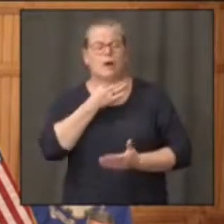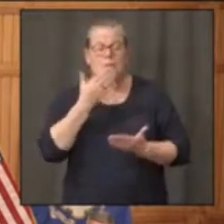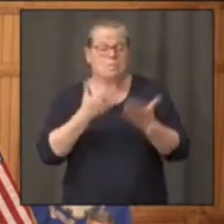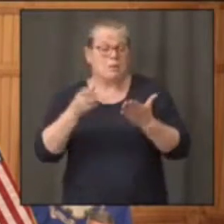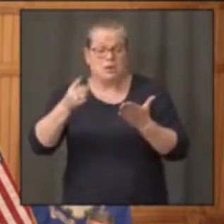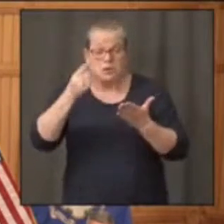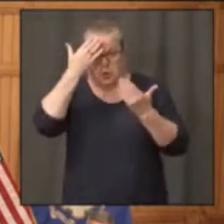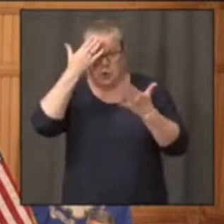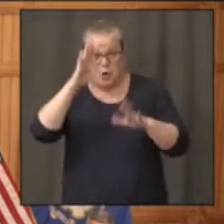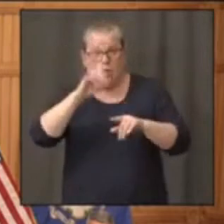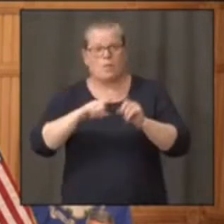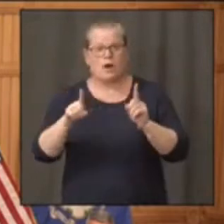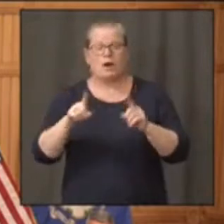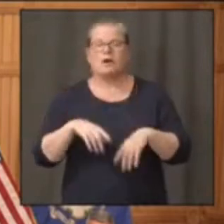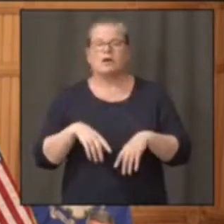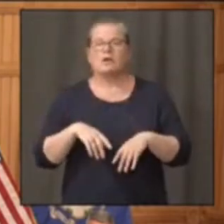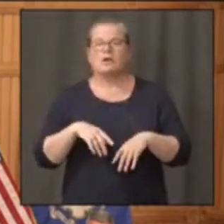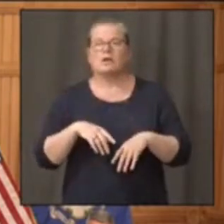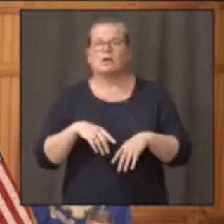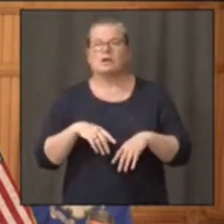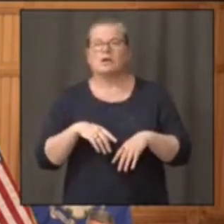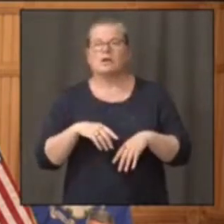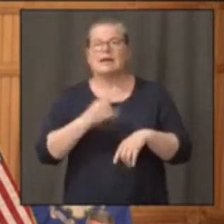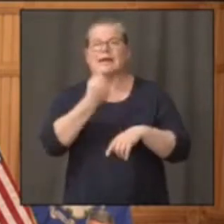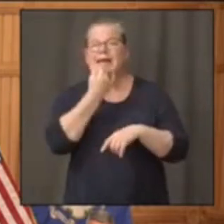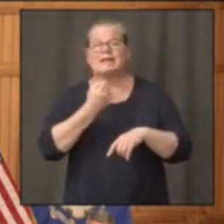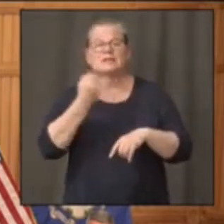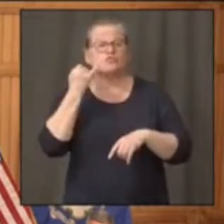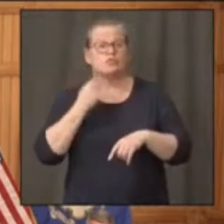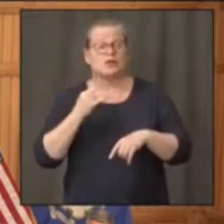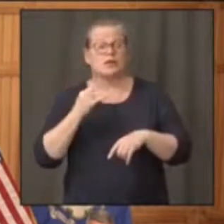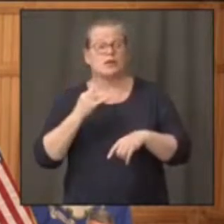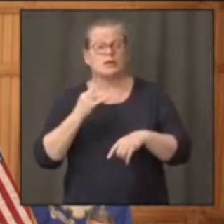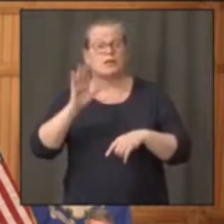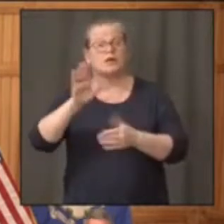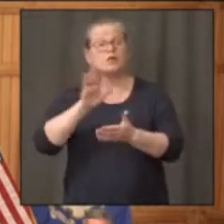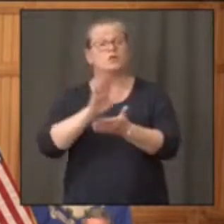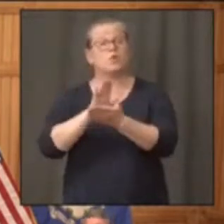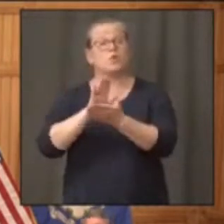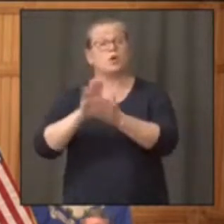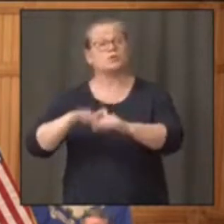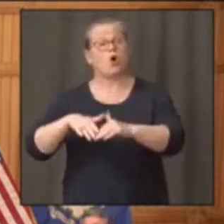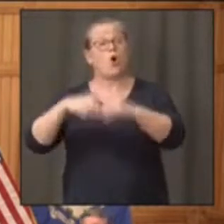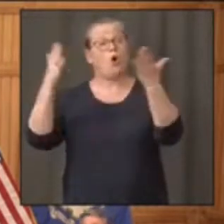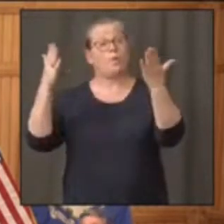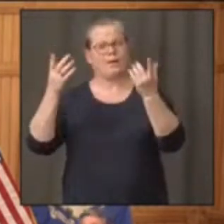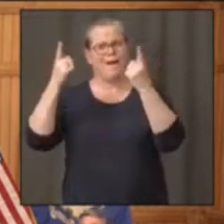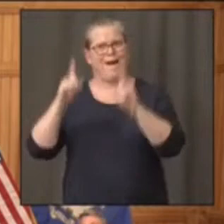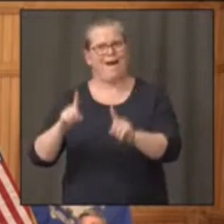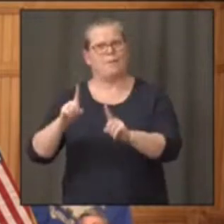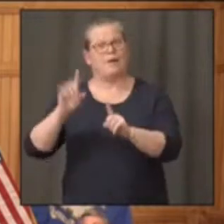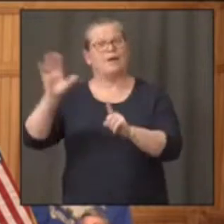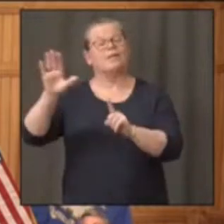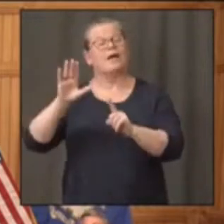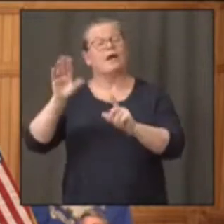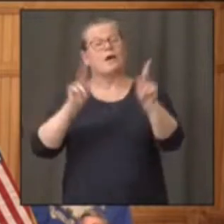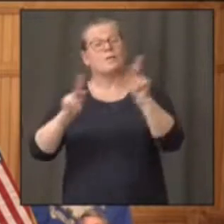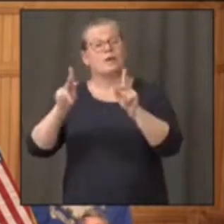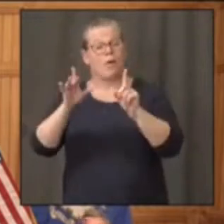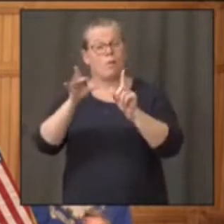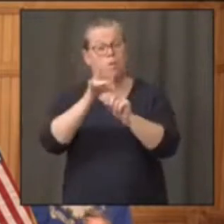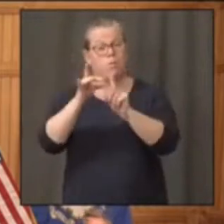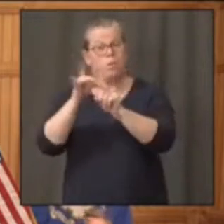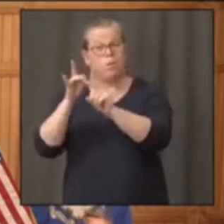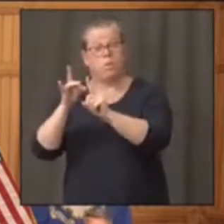Israel reopened its schools is when it saw a second wave of infections. Does that concern